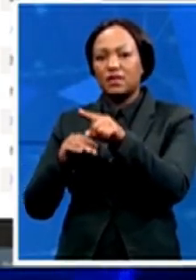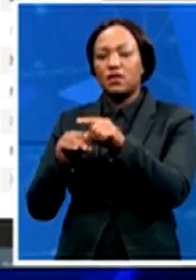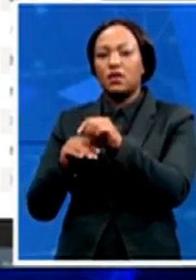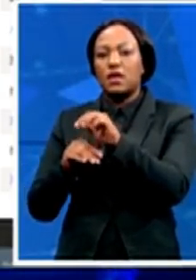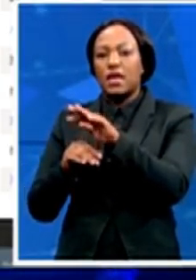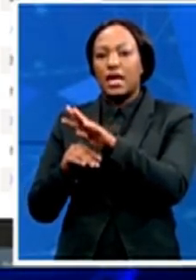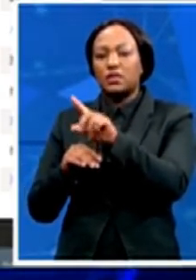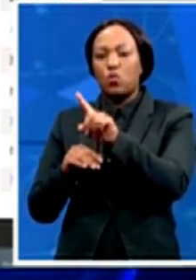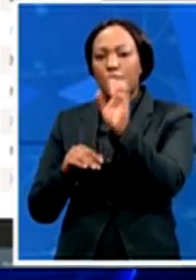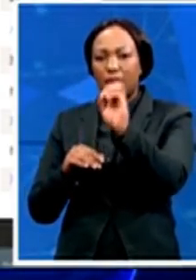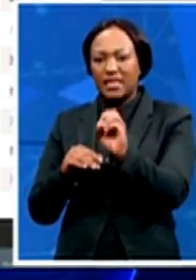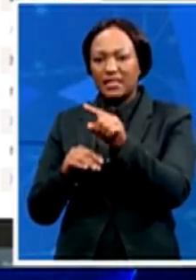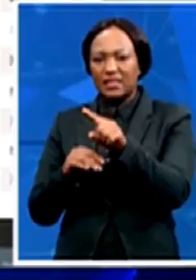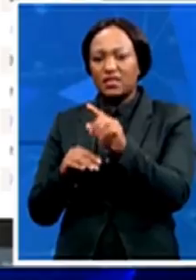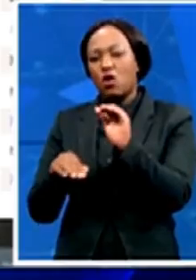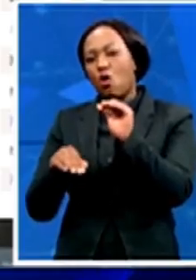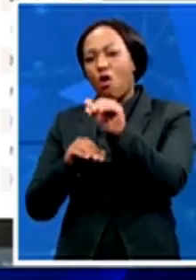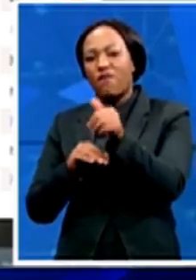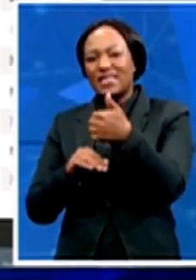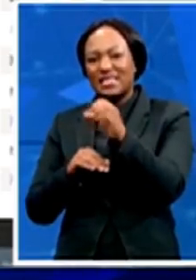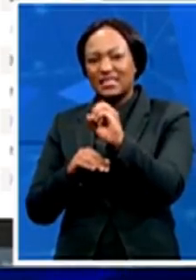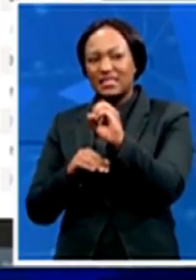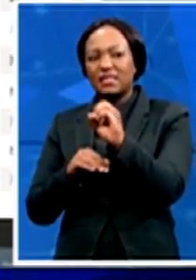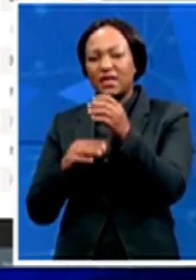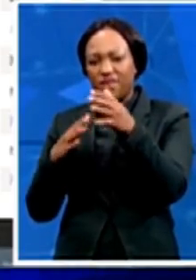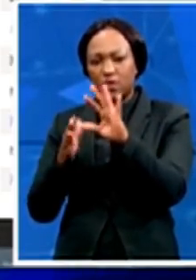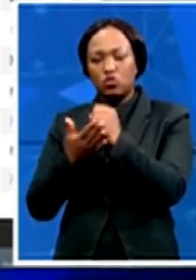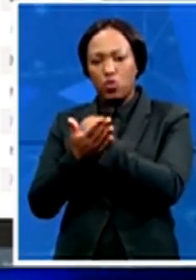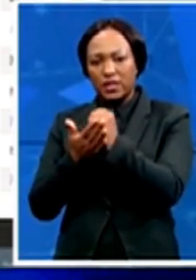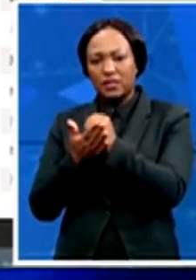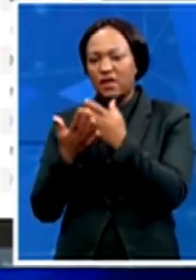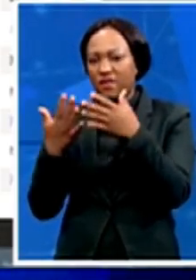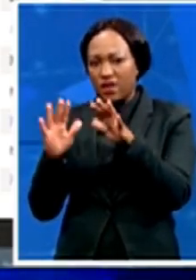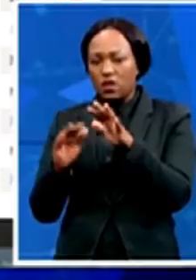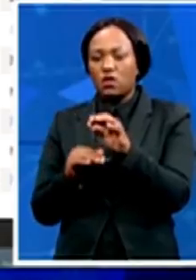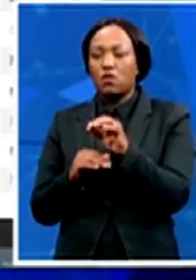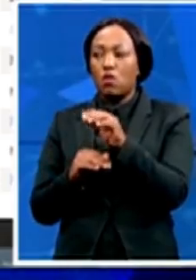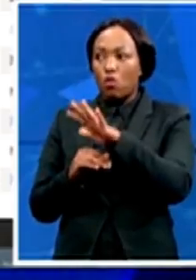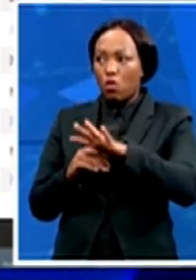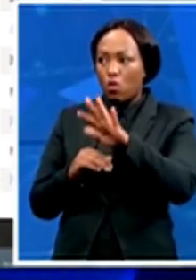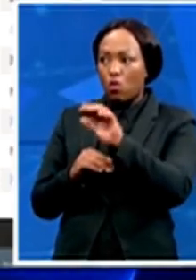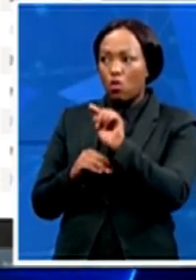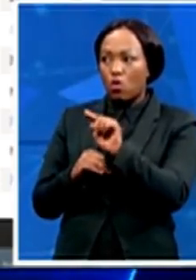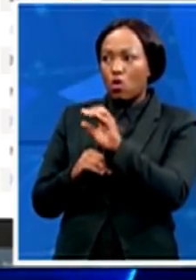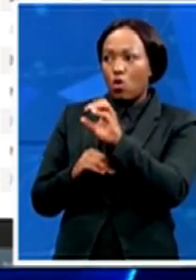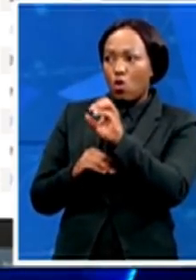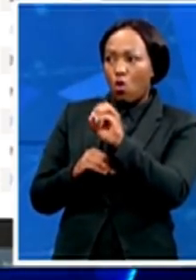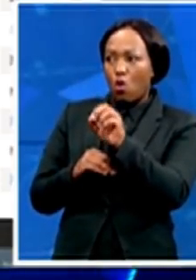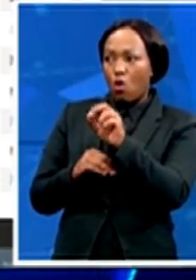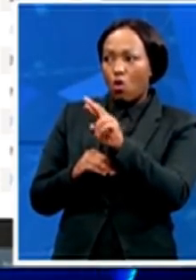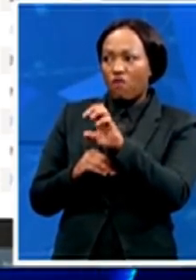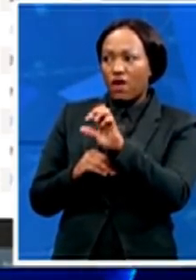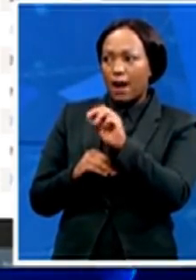60 has been registered in Overberg. That's why Overberg has got the highest proportion of people over the age of 60 having